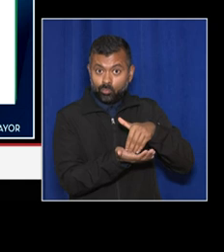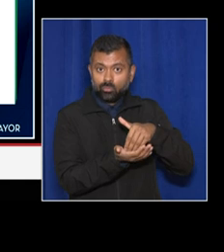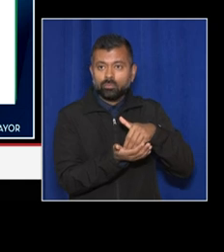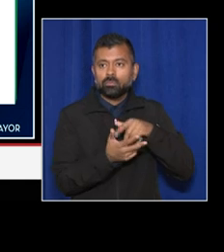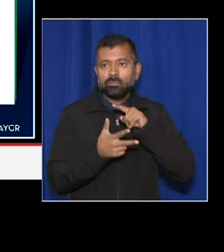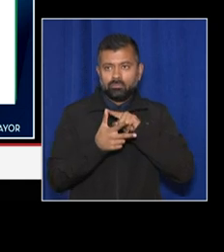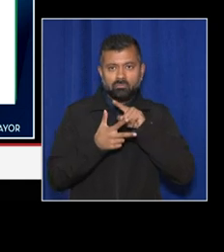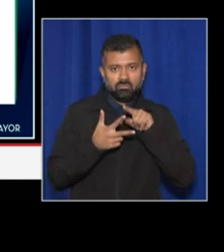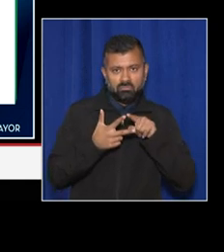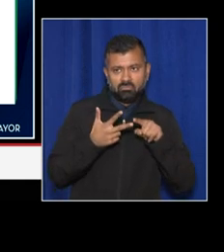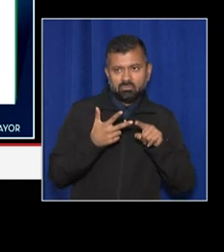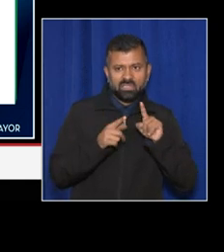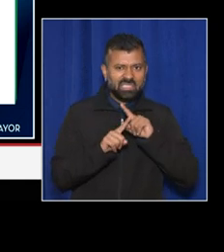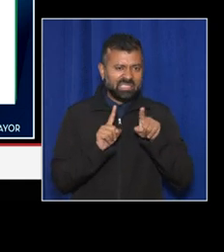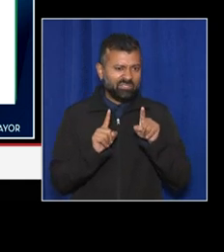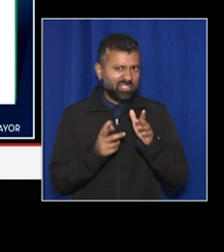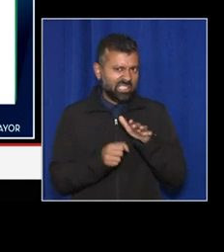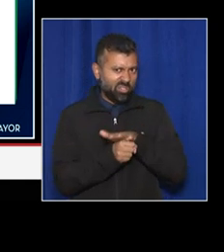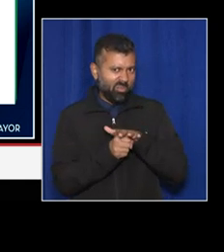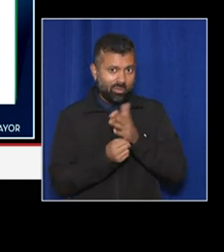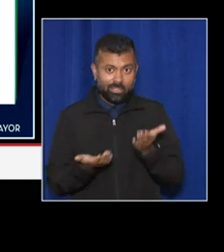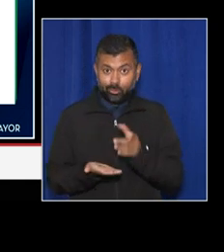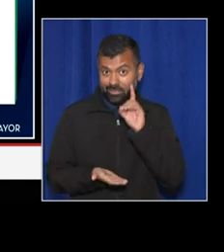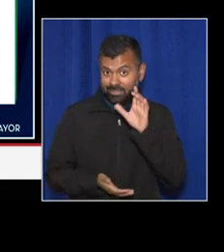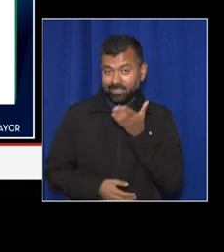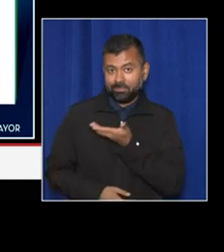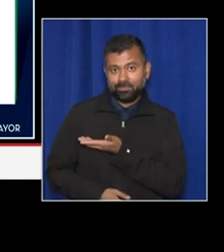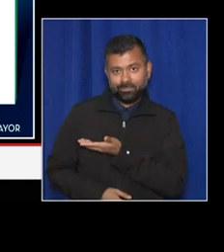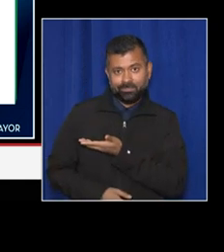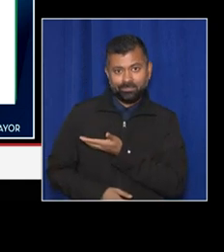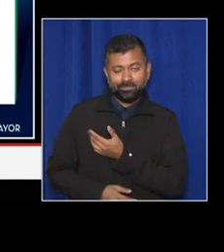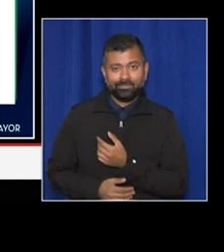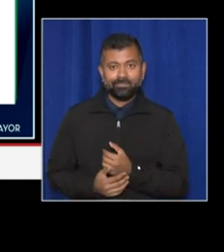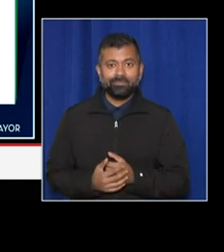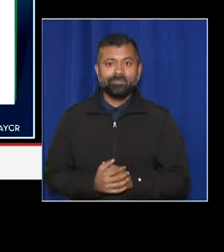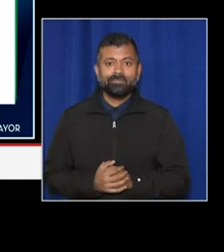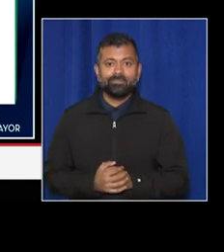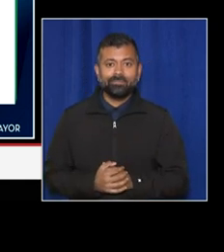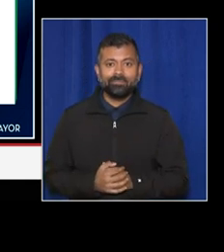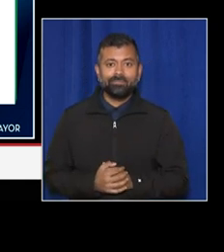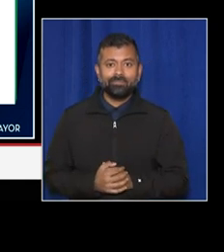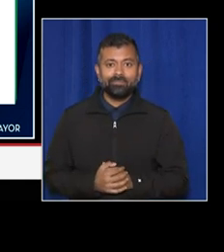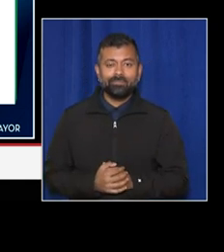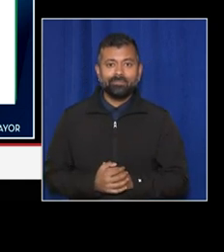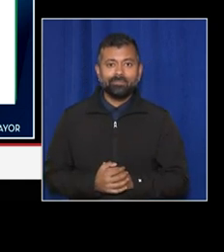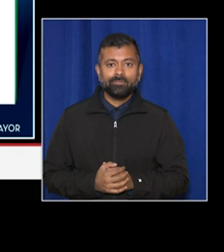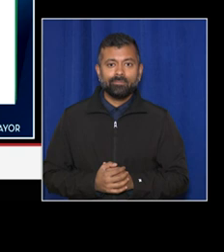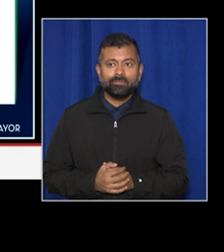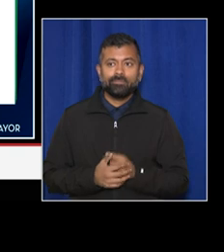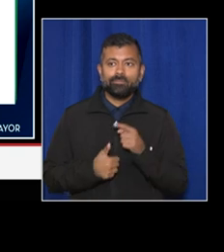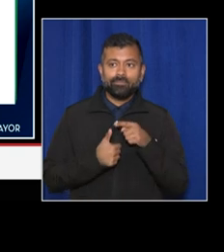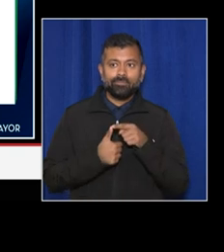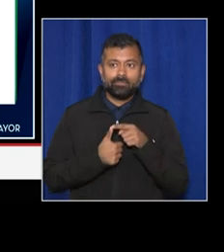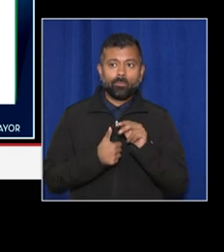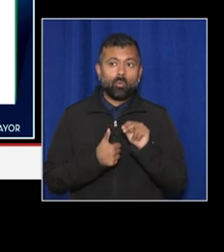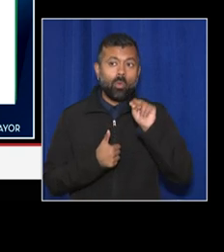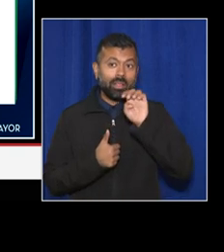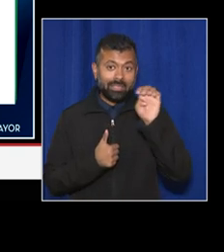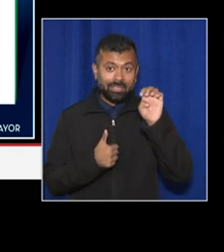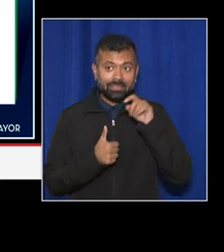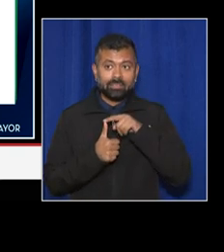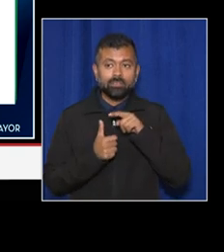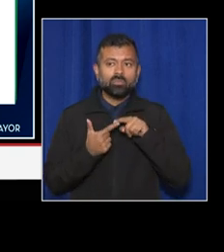Northeast, our new job center at 899 North Capitol Northeast, and also another new